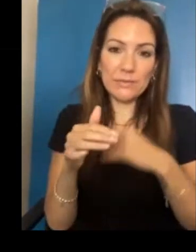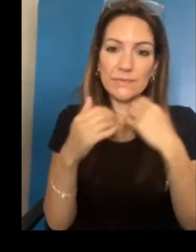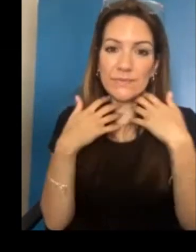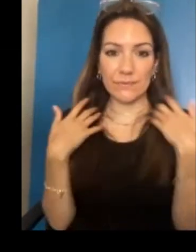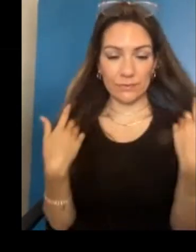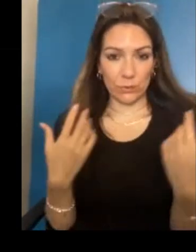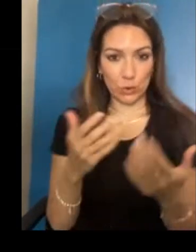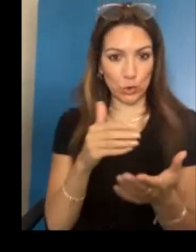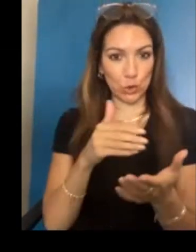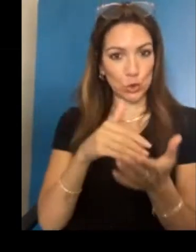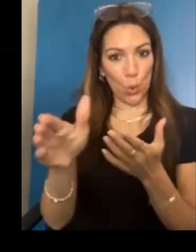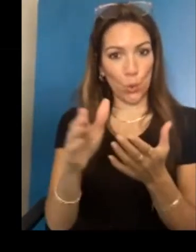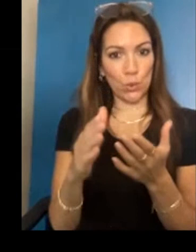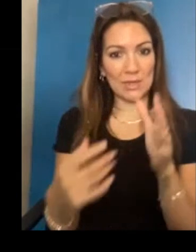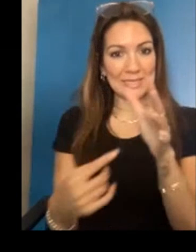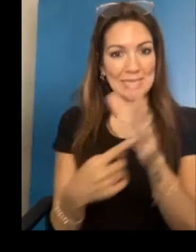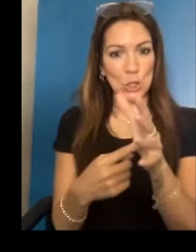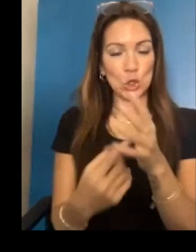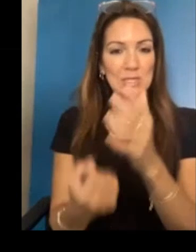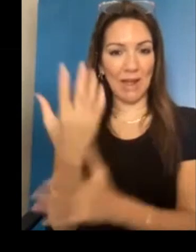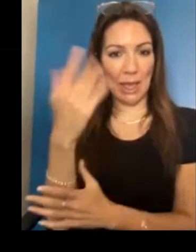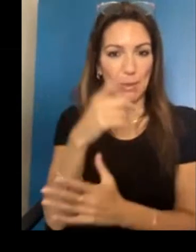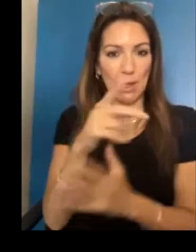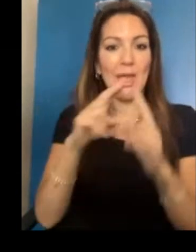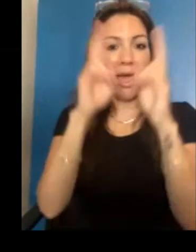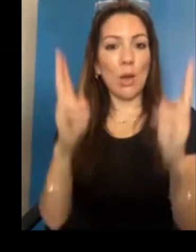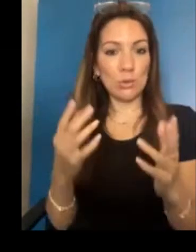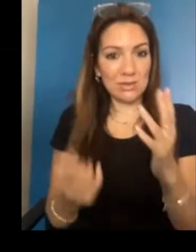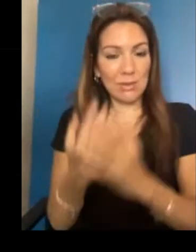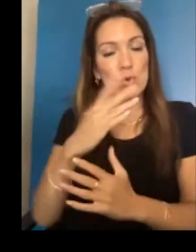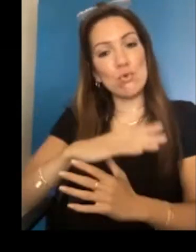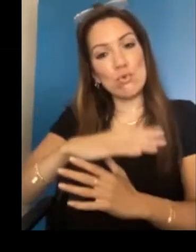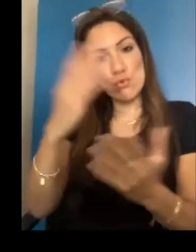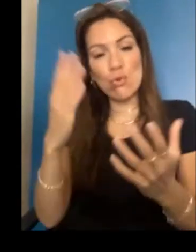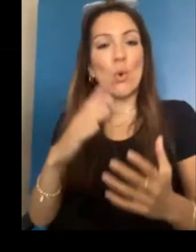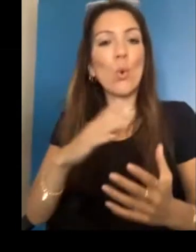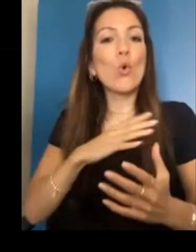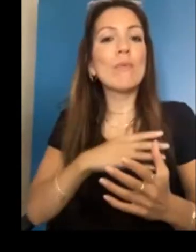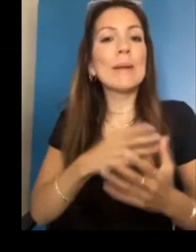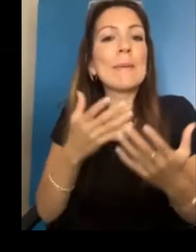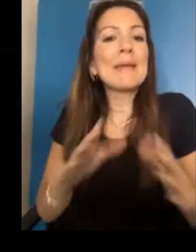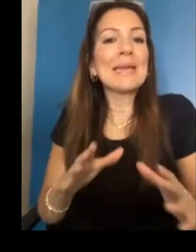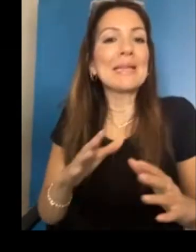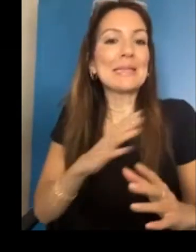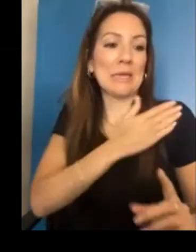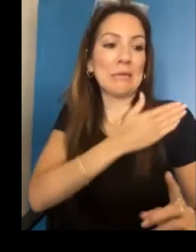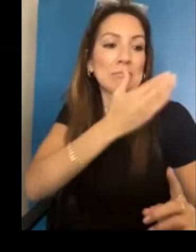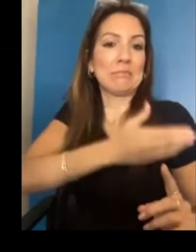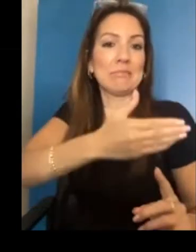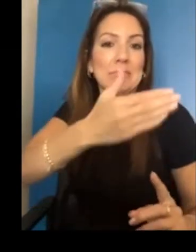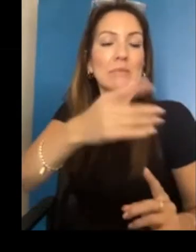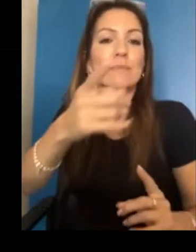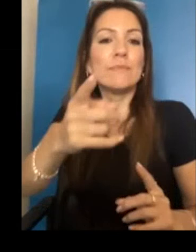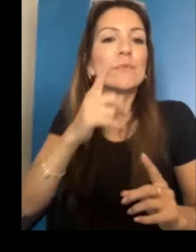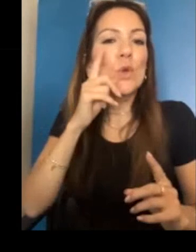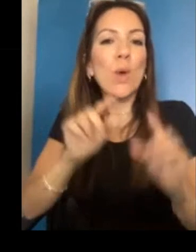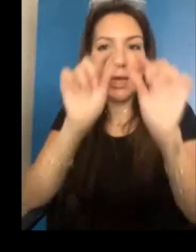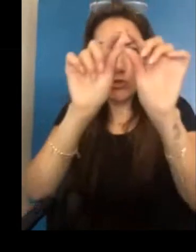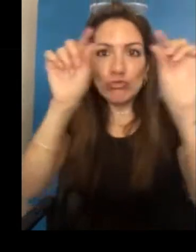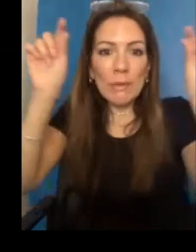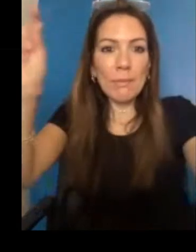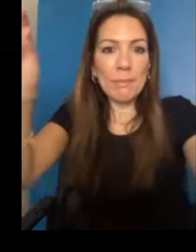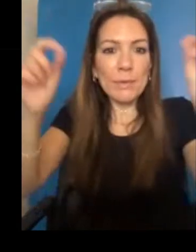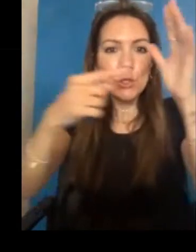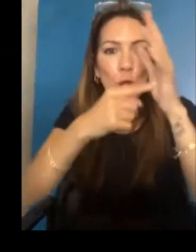sold to residential developers for further housing developments, or have already been. In some cases, the white strip at the top is areas that